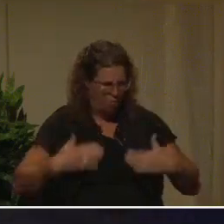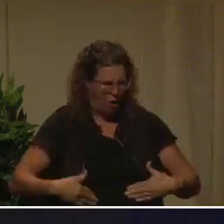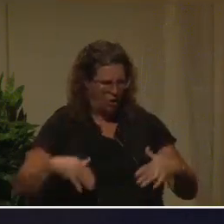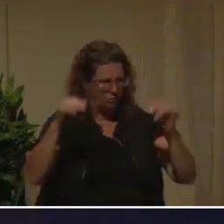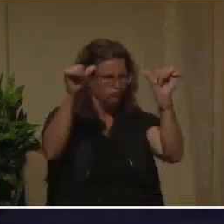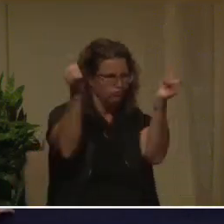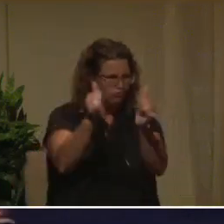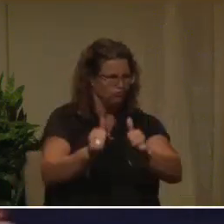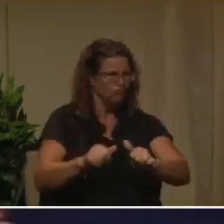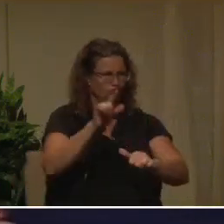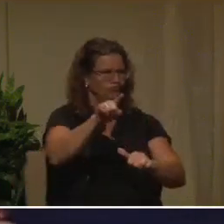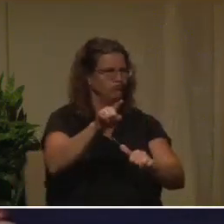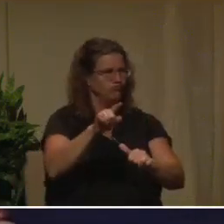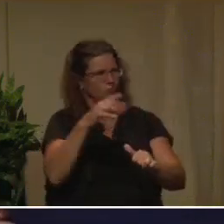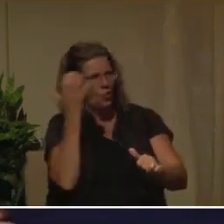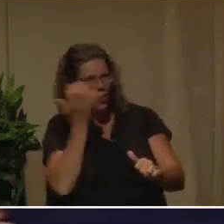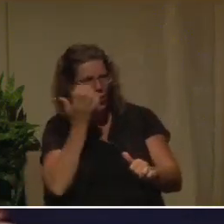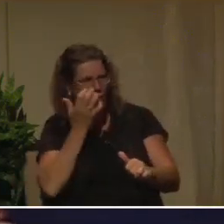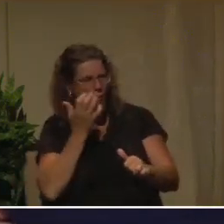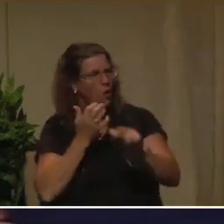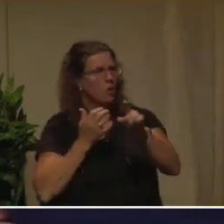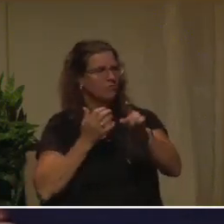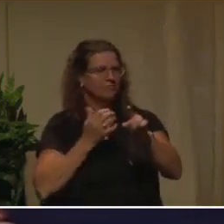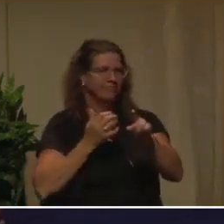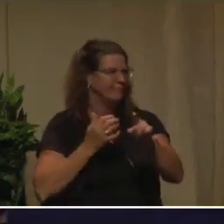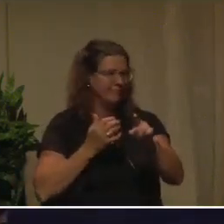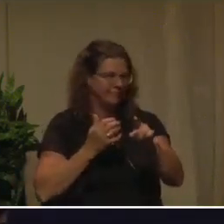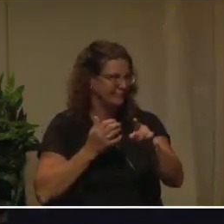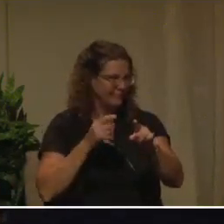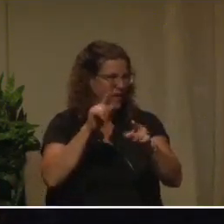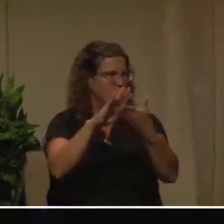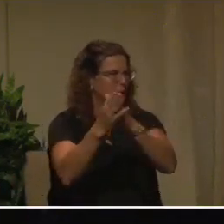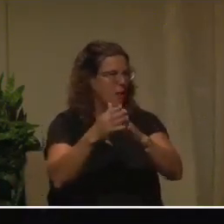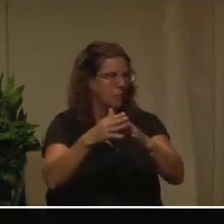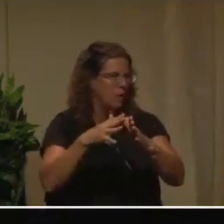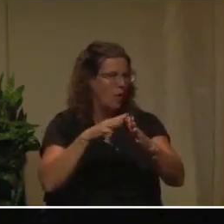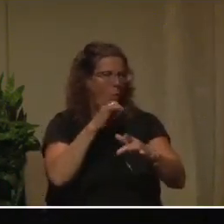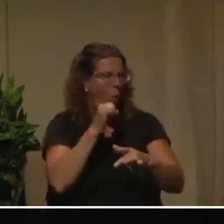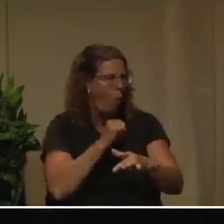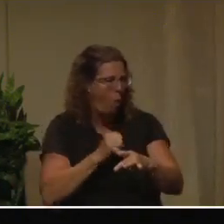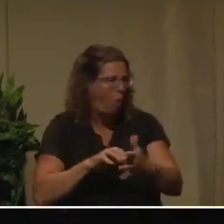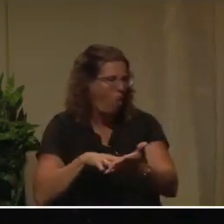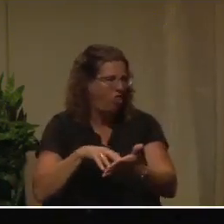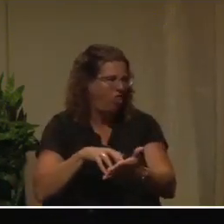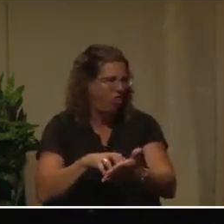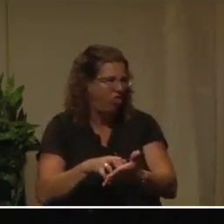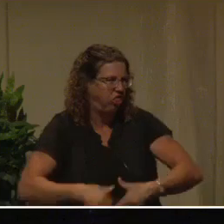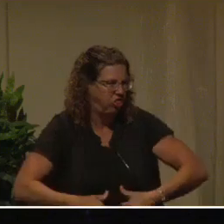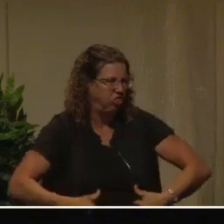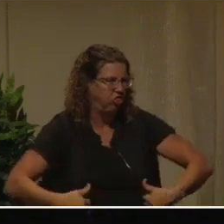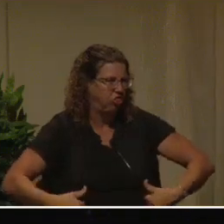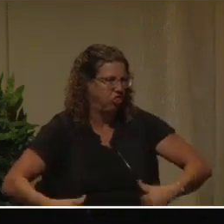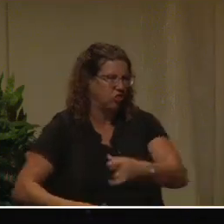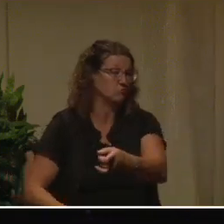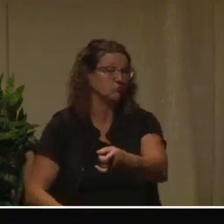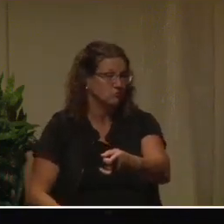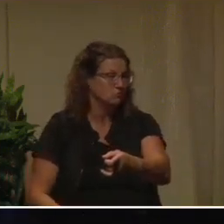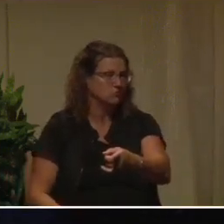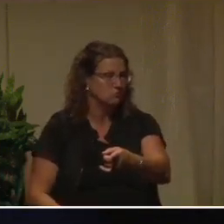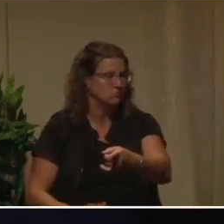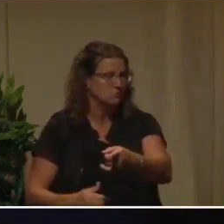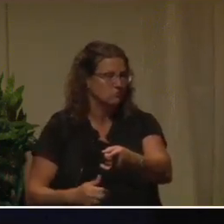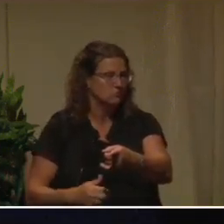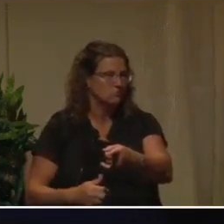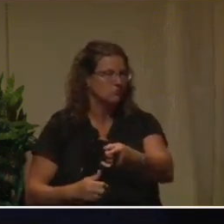Award. It's you've got to get it at a certain age because life is not trending that way in the long run. I remember